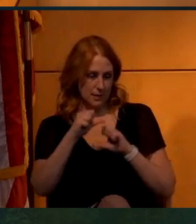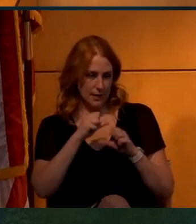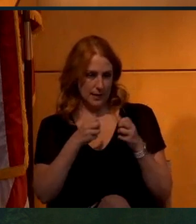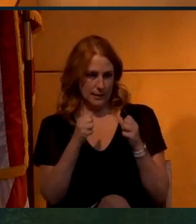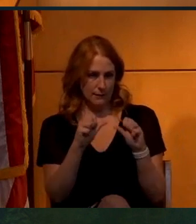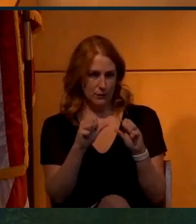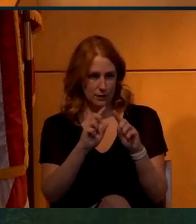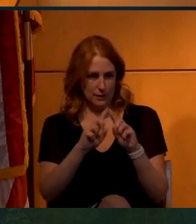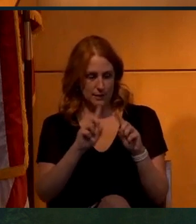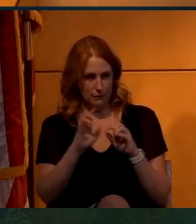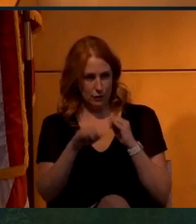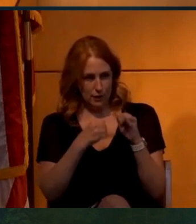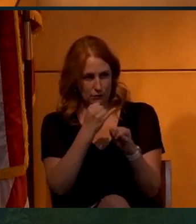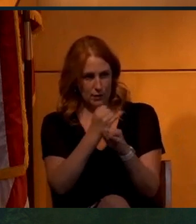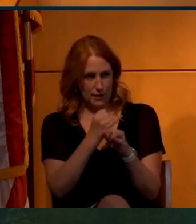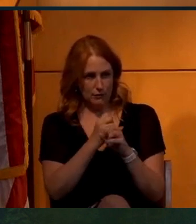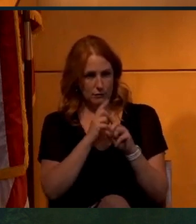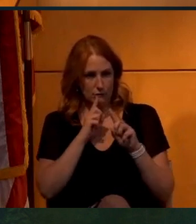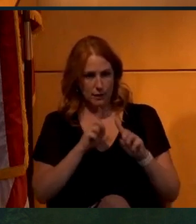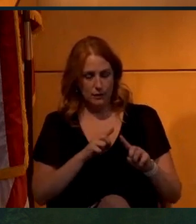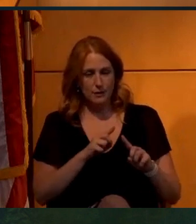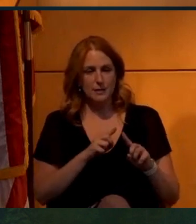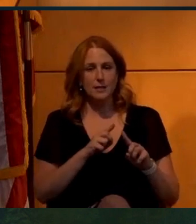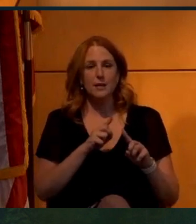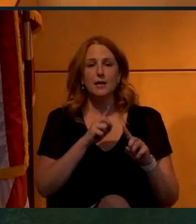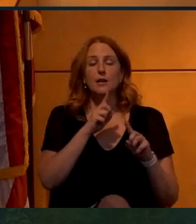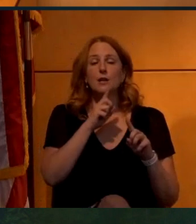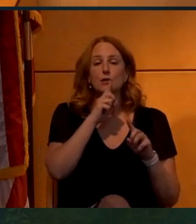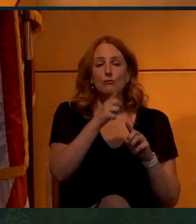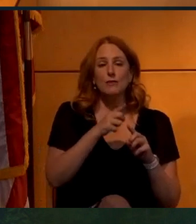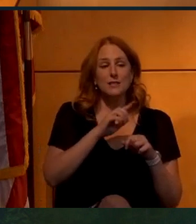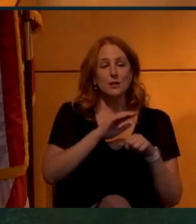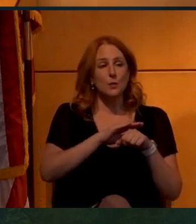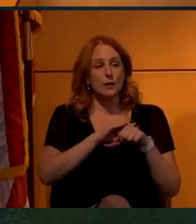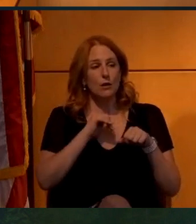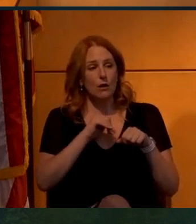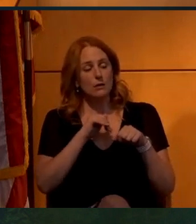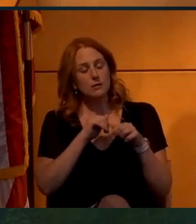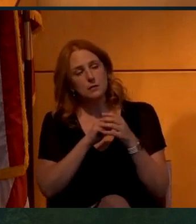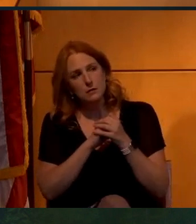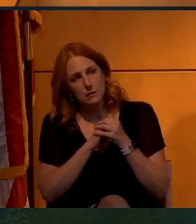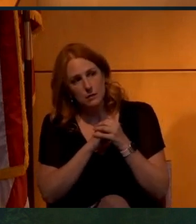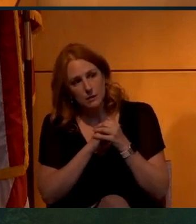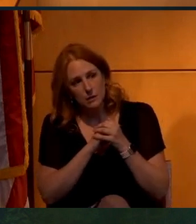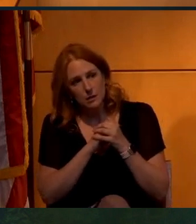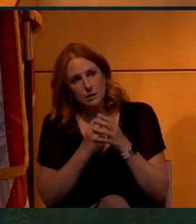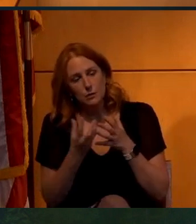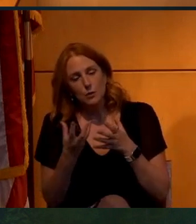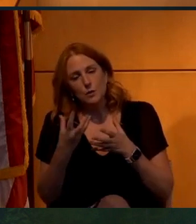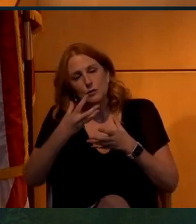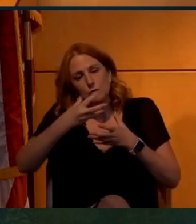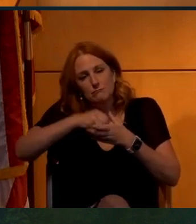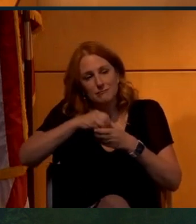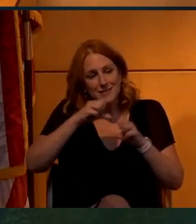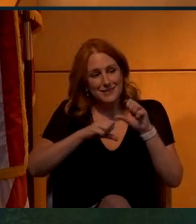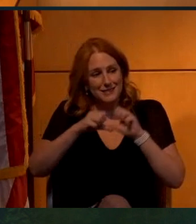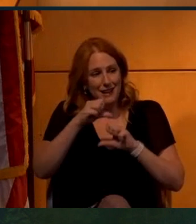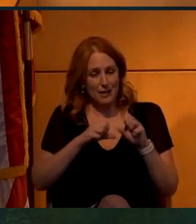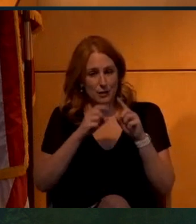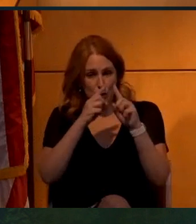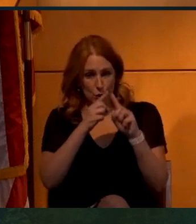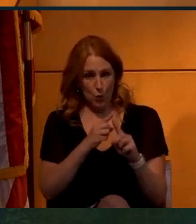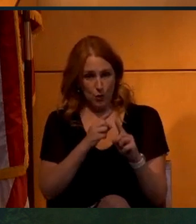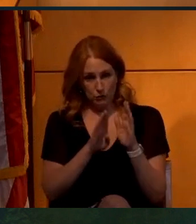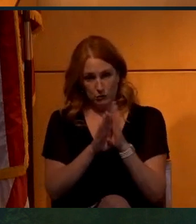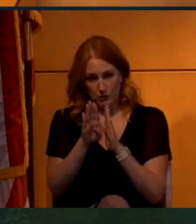directorates. And the recent decadal survey actually specifically called out infusing decadal level science goals into LDEP and